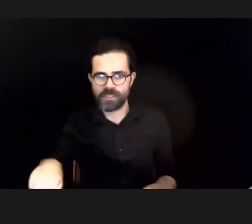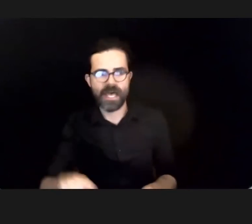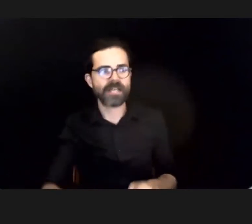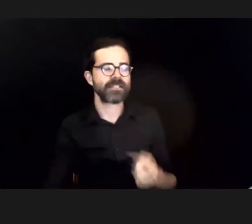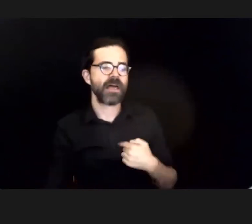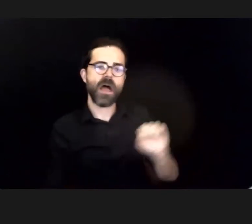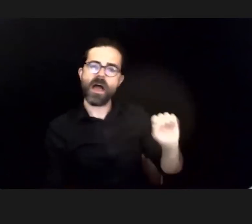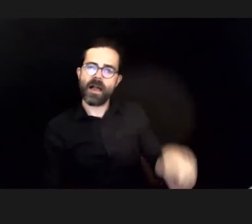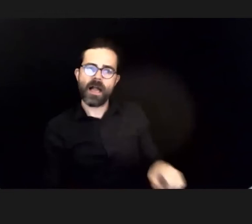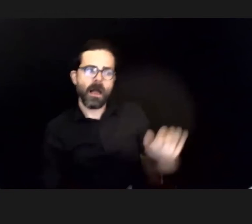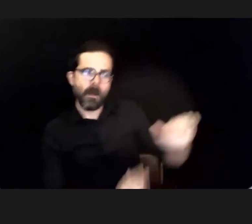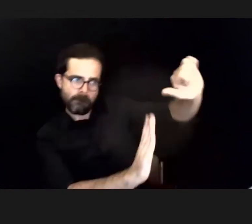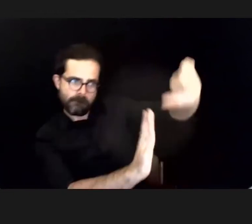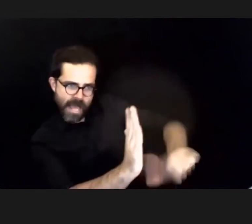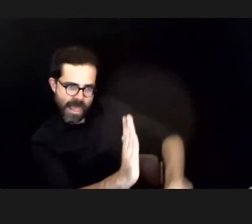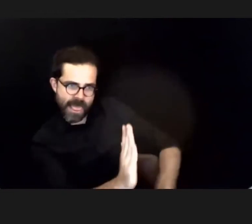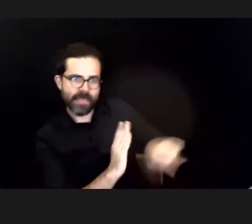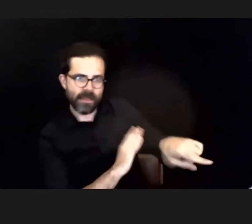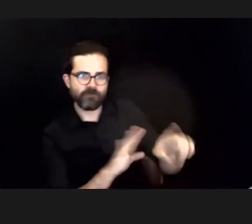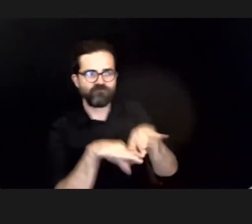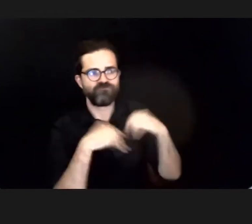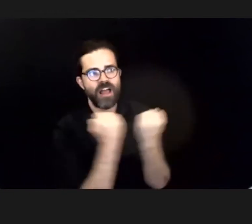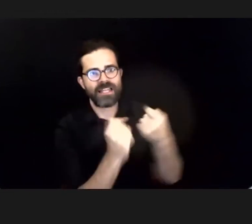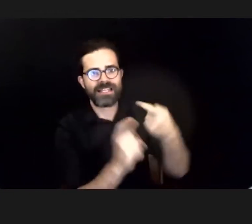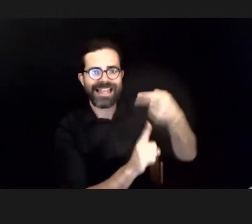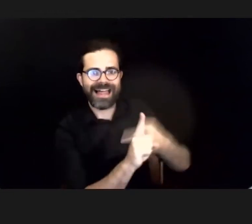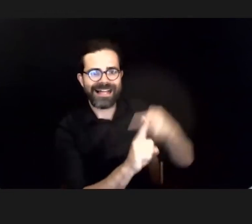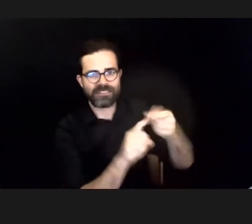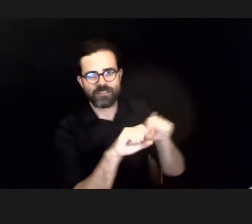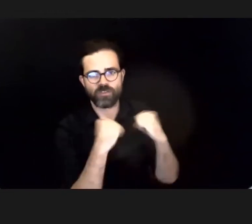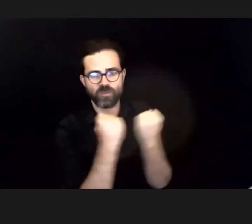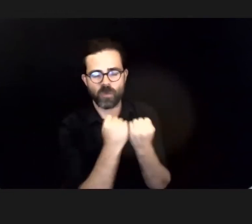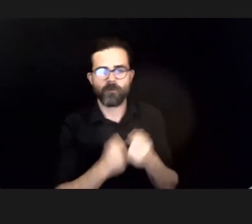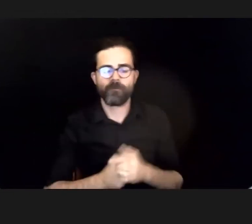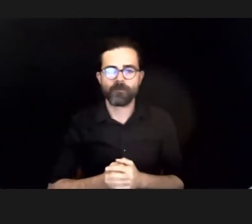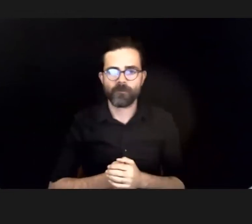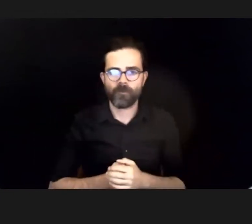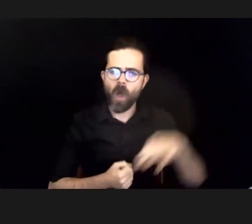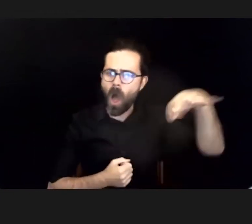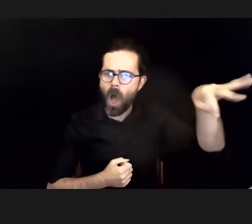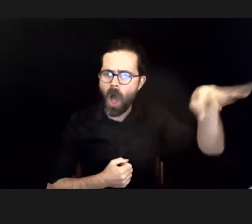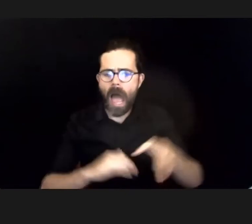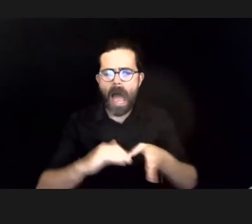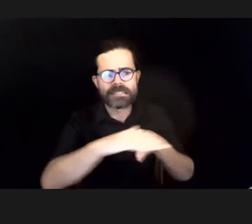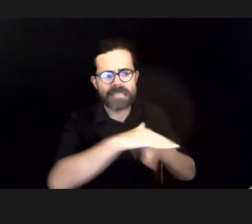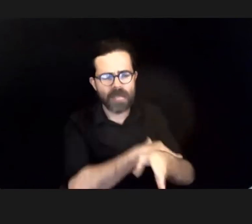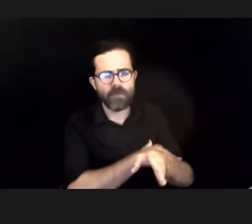holistic feeling with the technology. I mean, it's not only if it's accessible, or